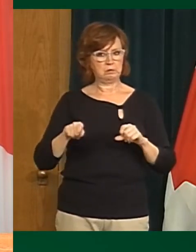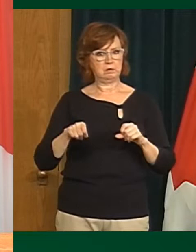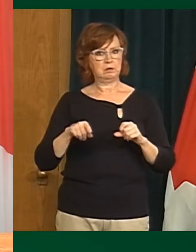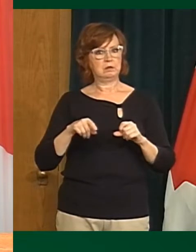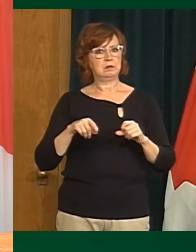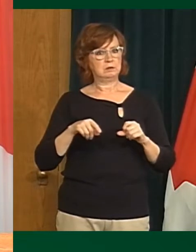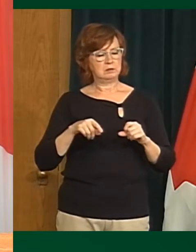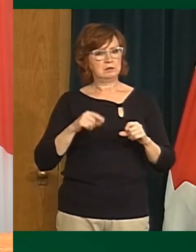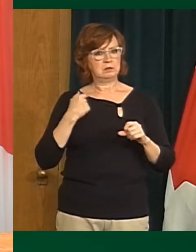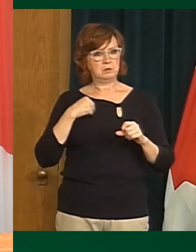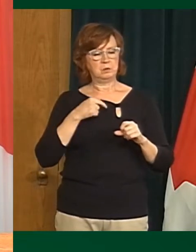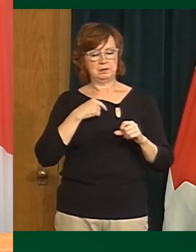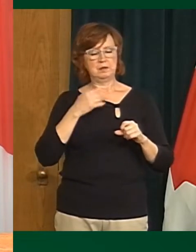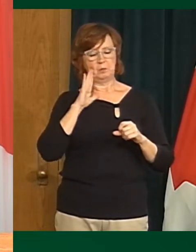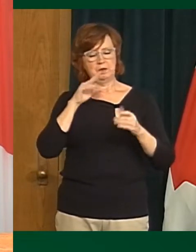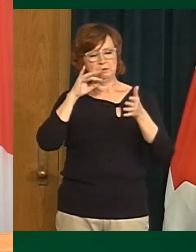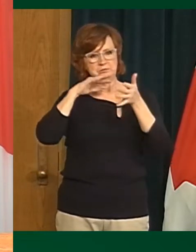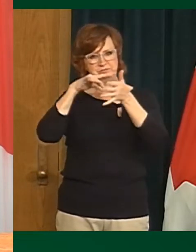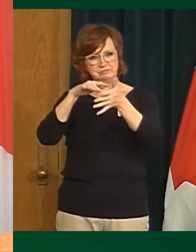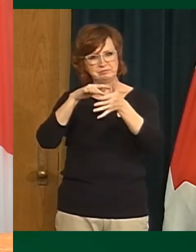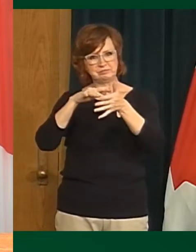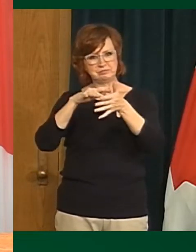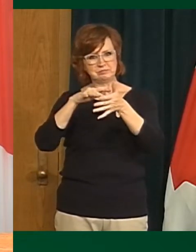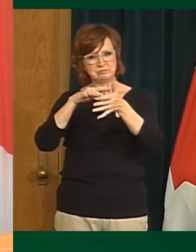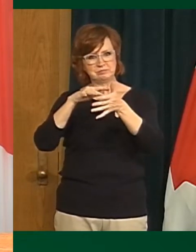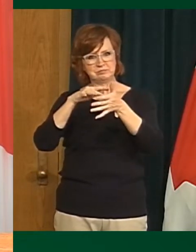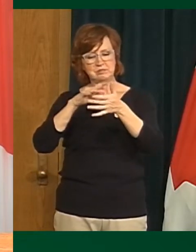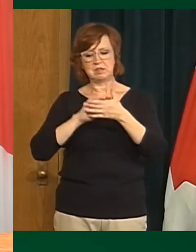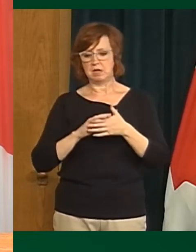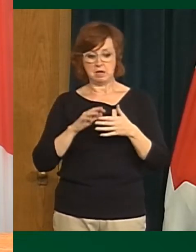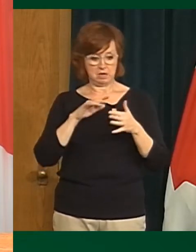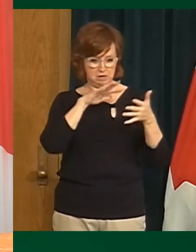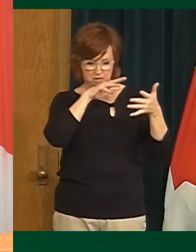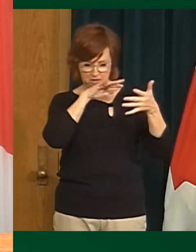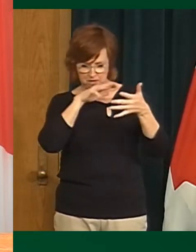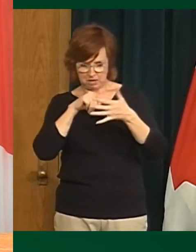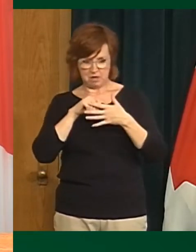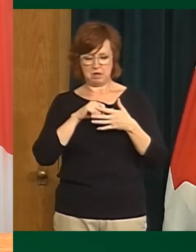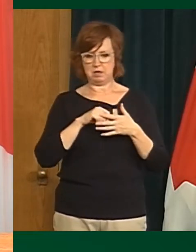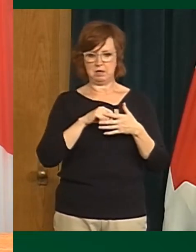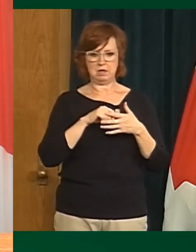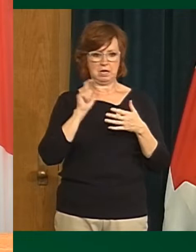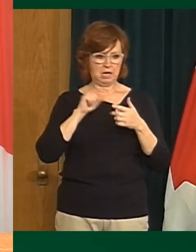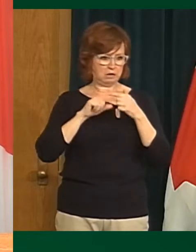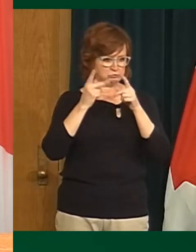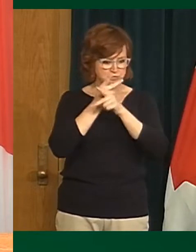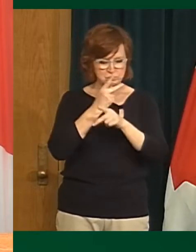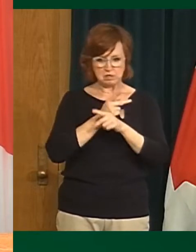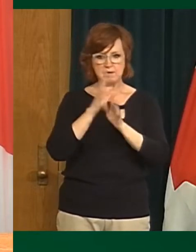tested. So we'll have to analyze that and look at it as a testing rate per population throughout